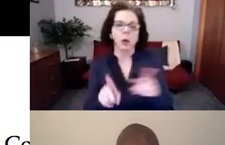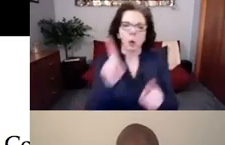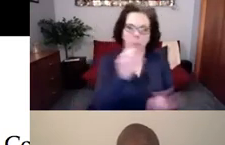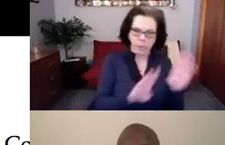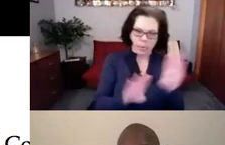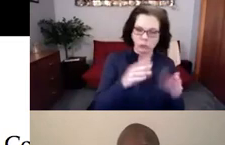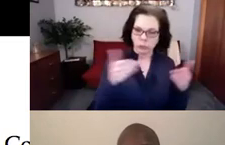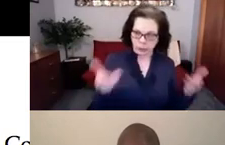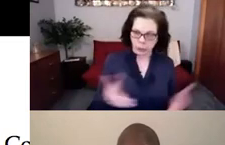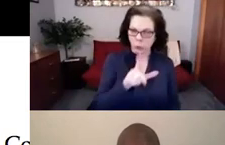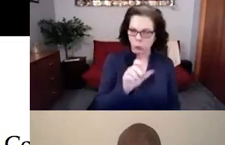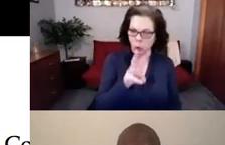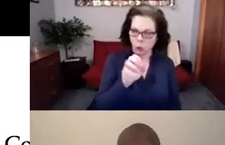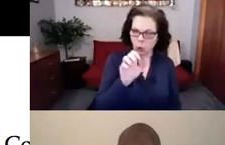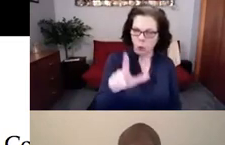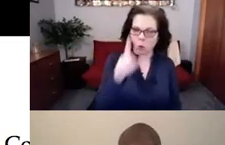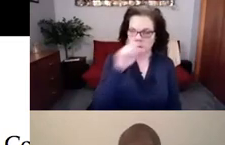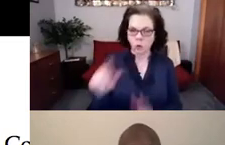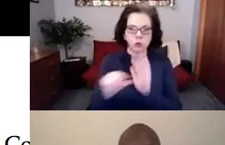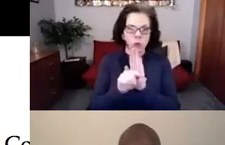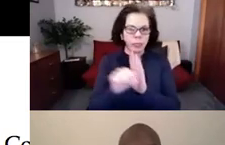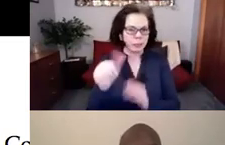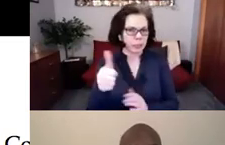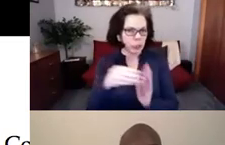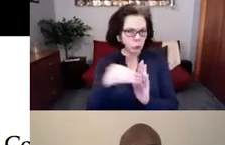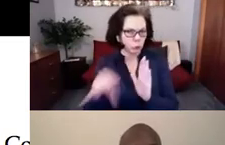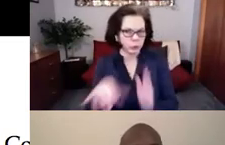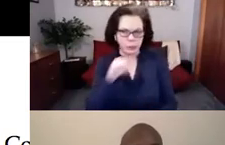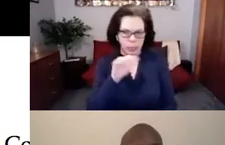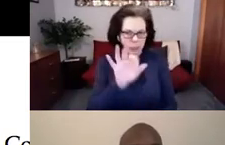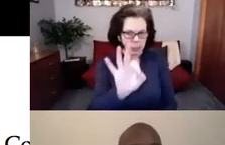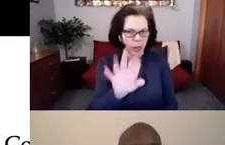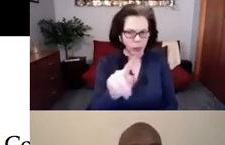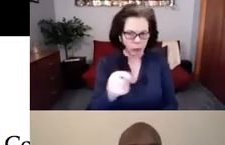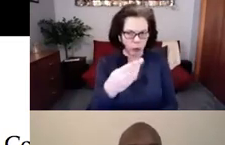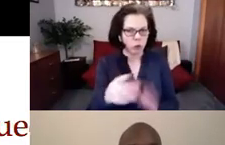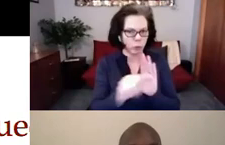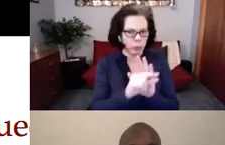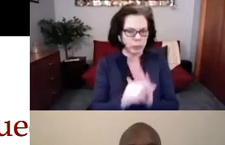Lowell for grade 10 students. Next slide.